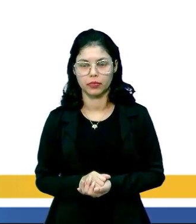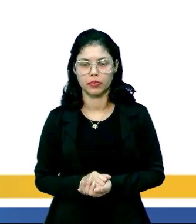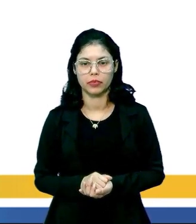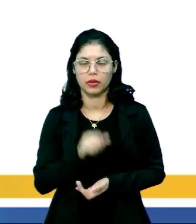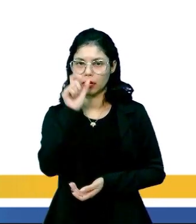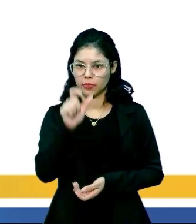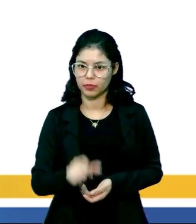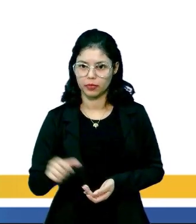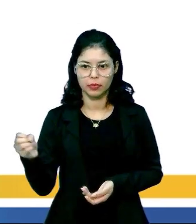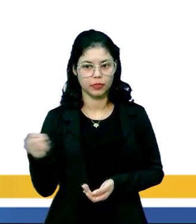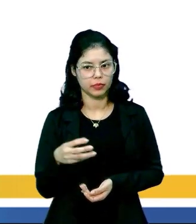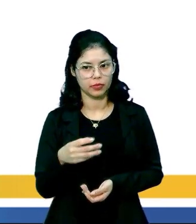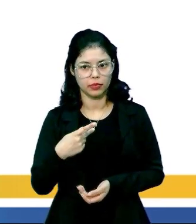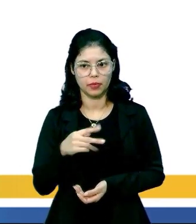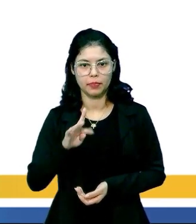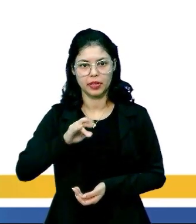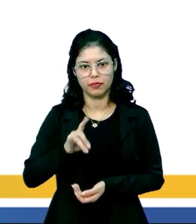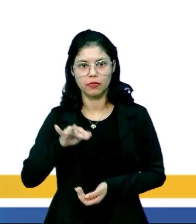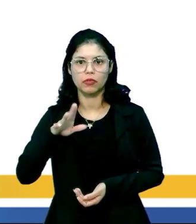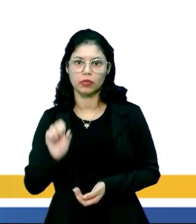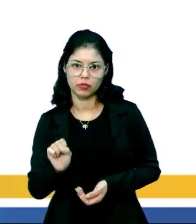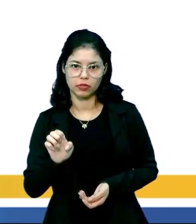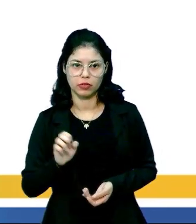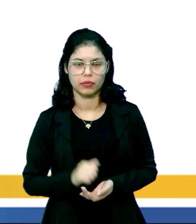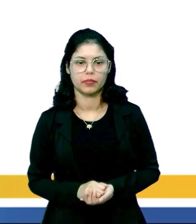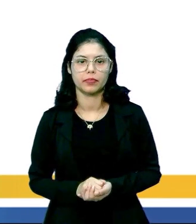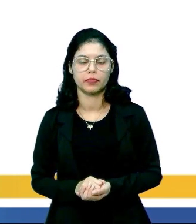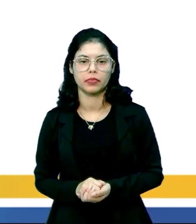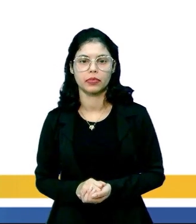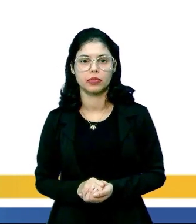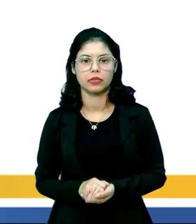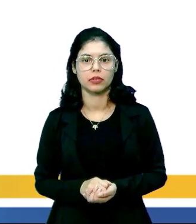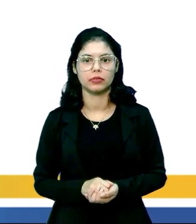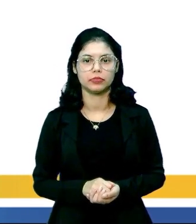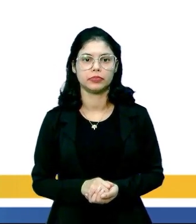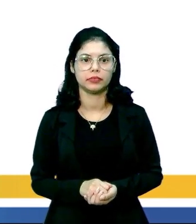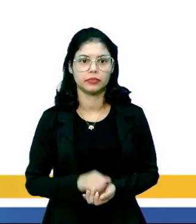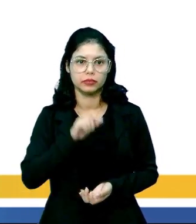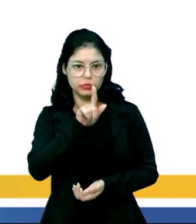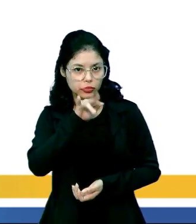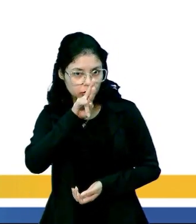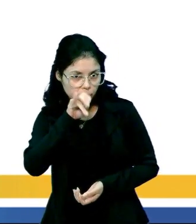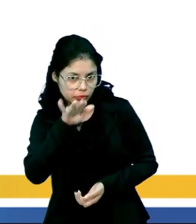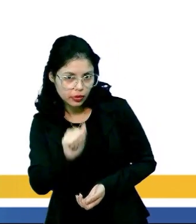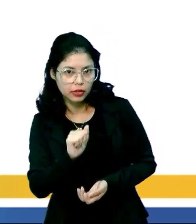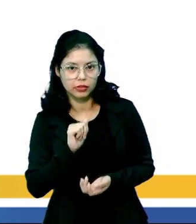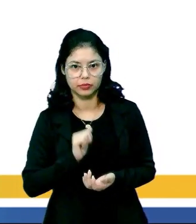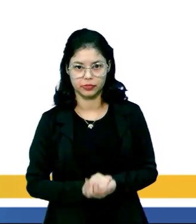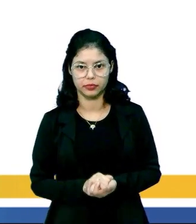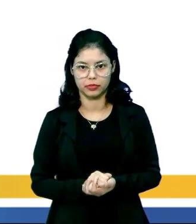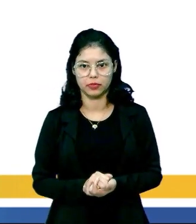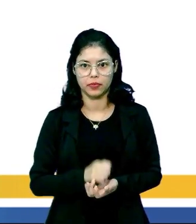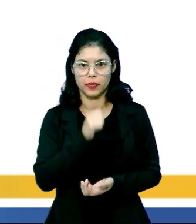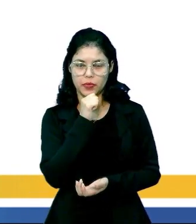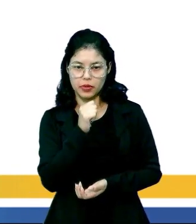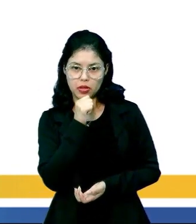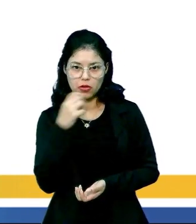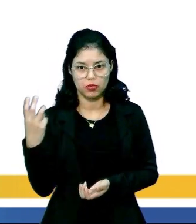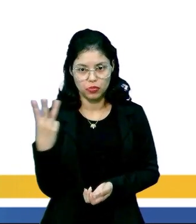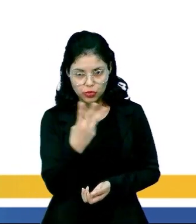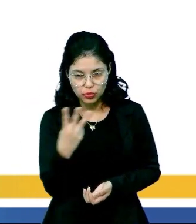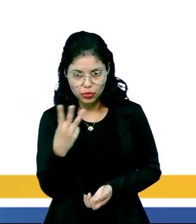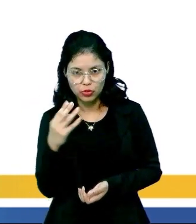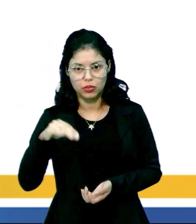sing Hypno perform Gilberto the member of